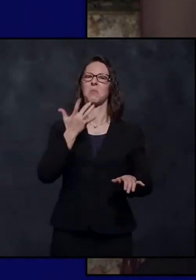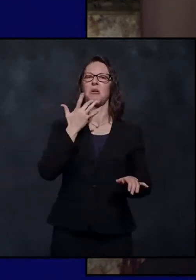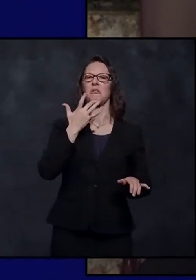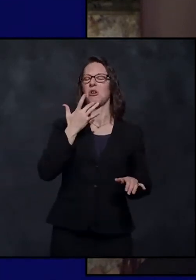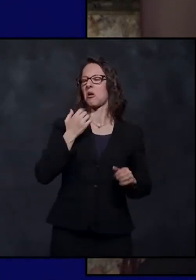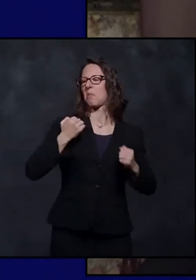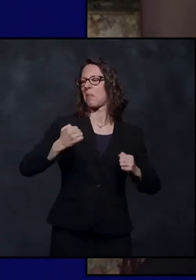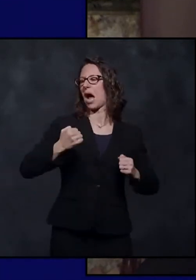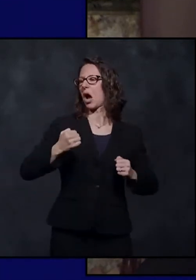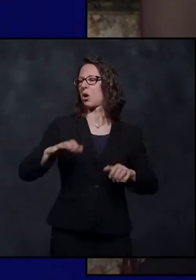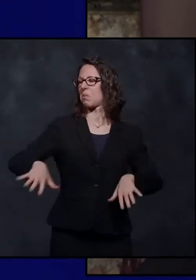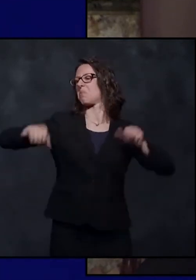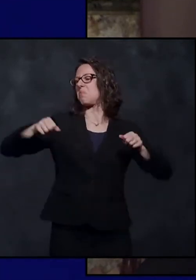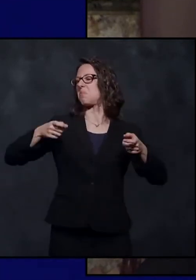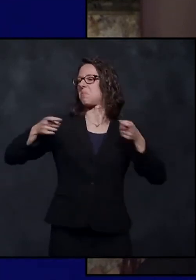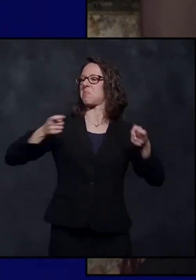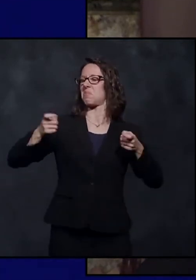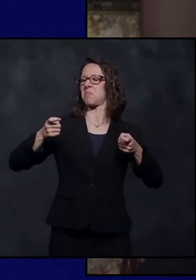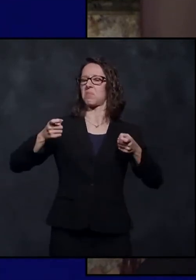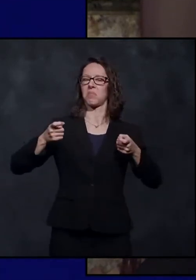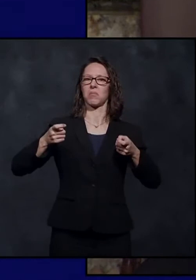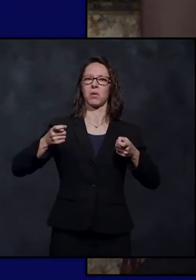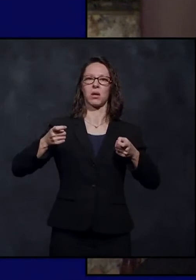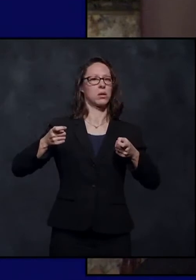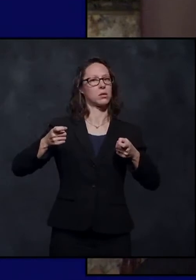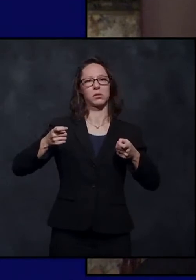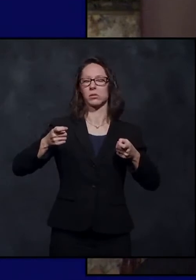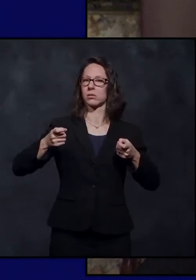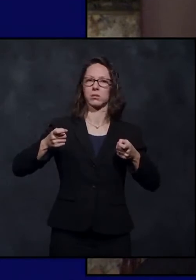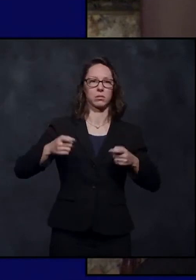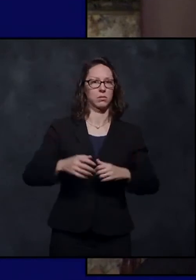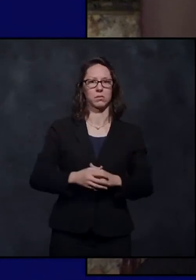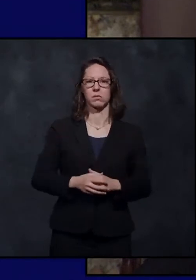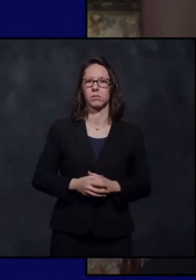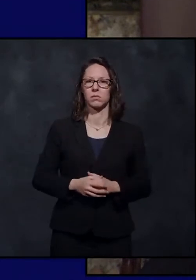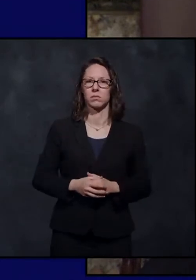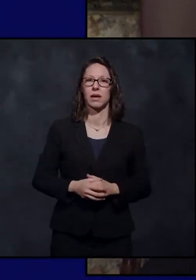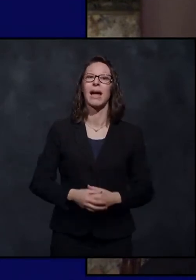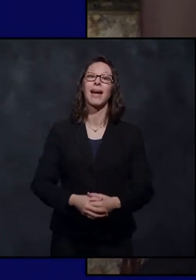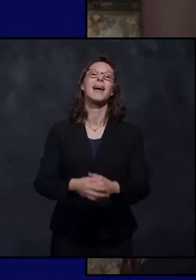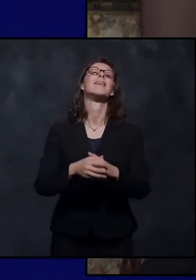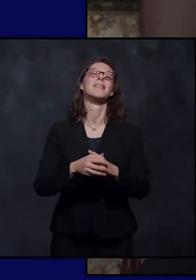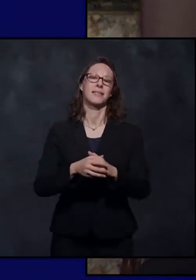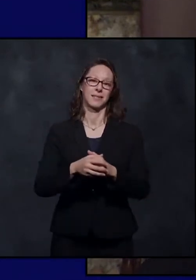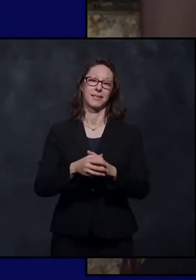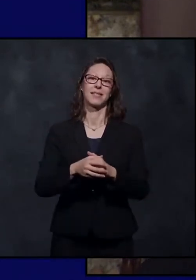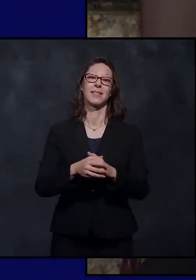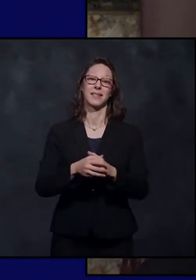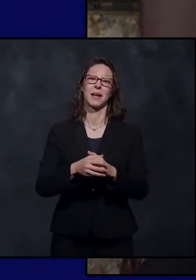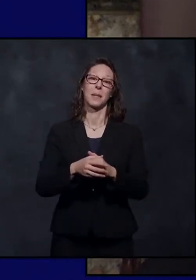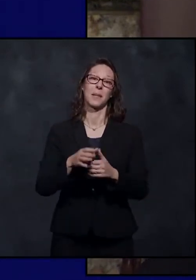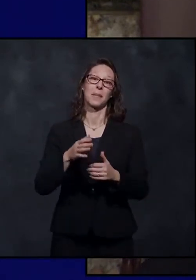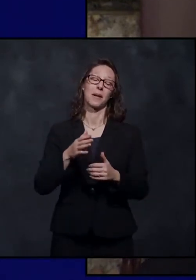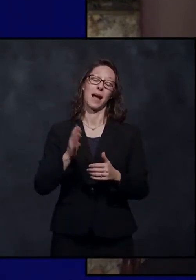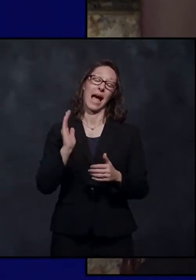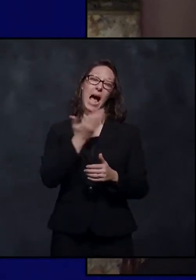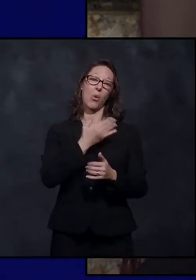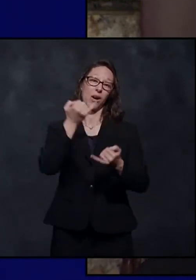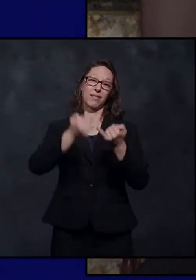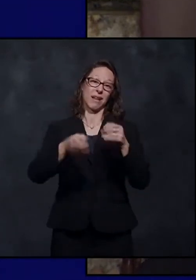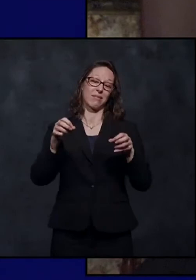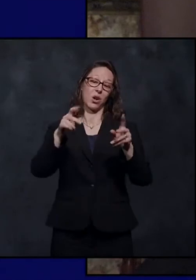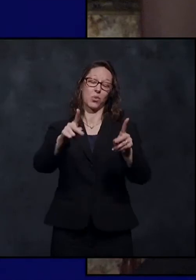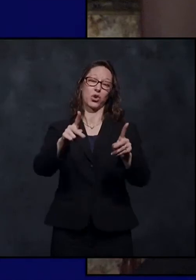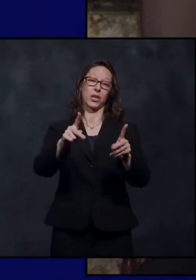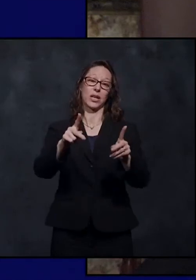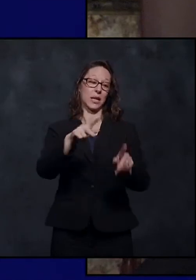wield power at any cost. This is the last opportunity for this group, for us, to convince